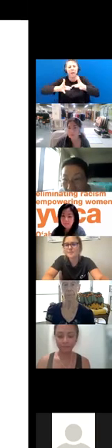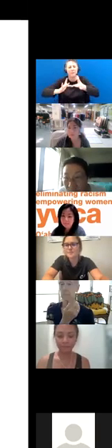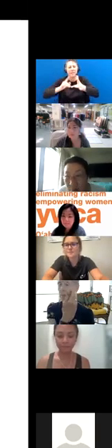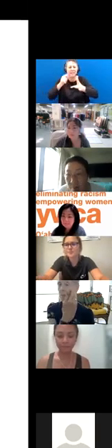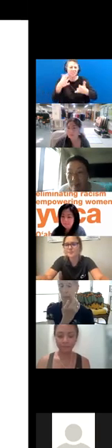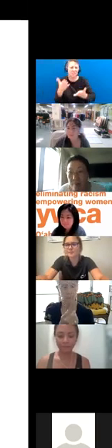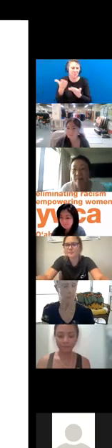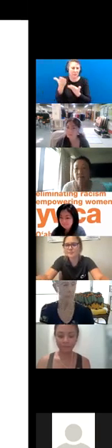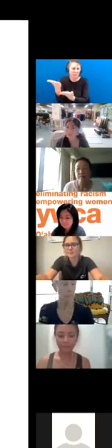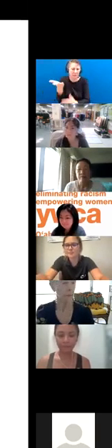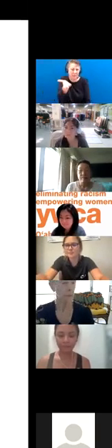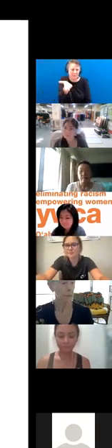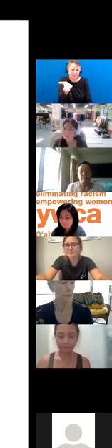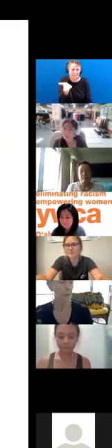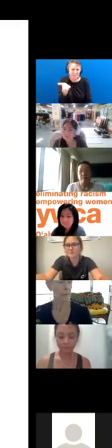Lauren.